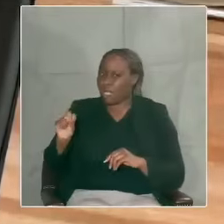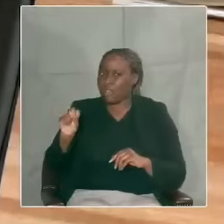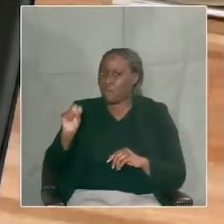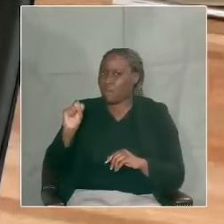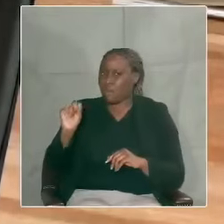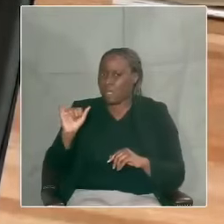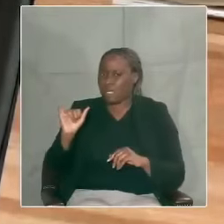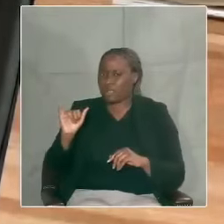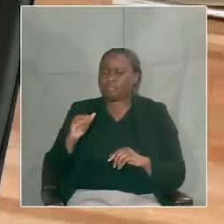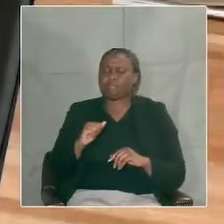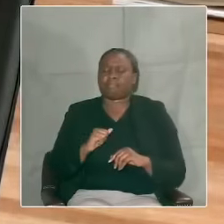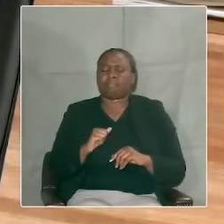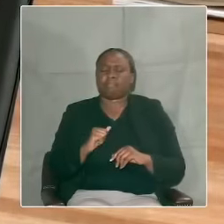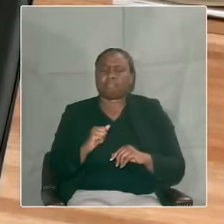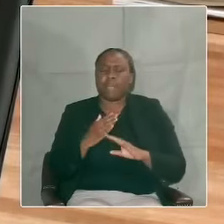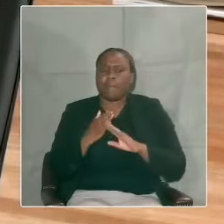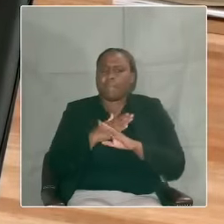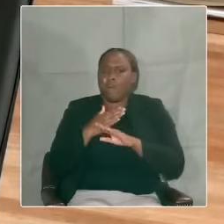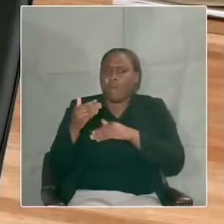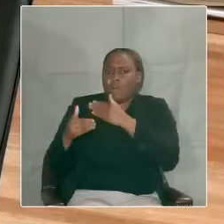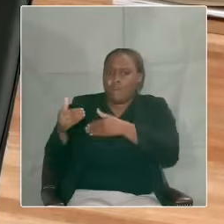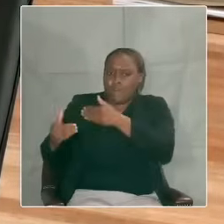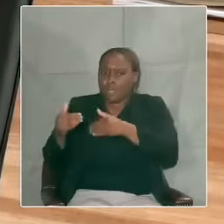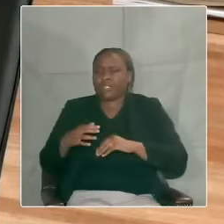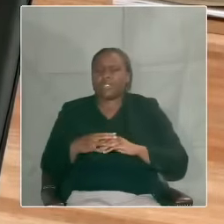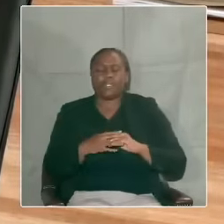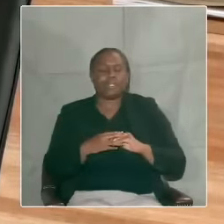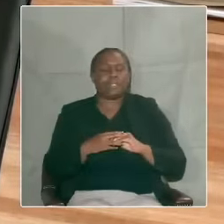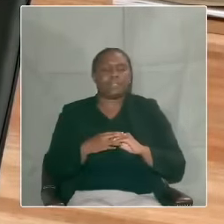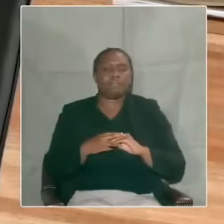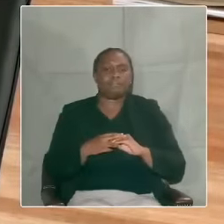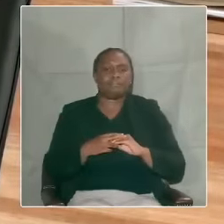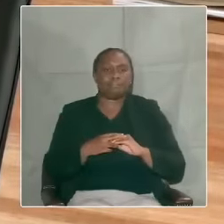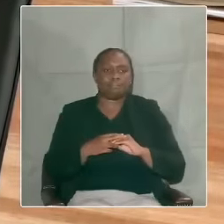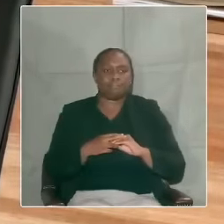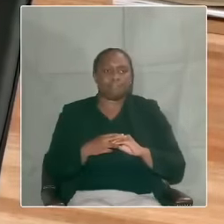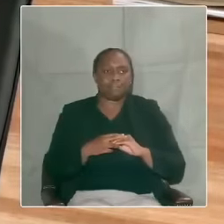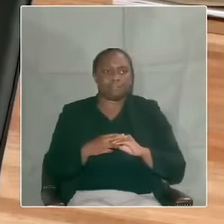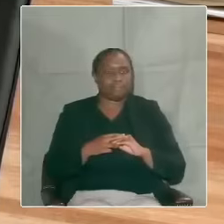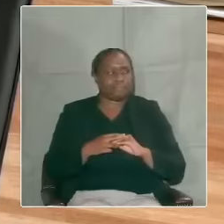before we go there,